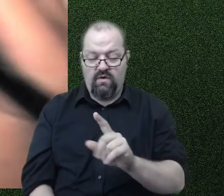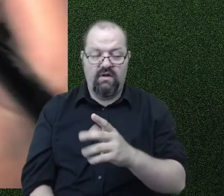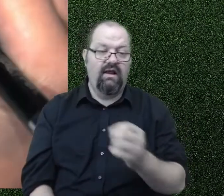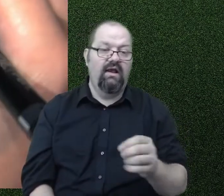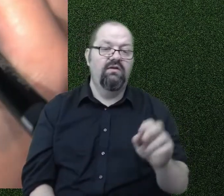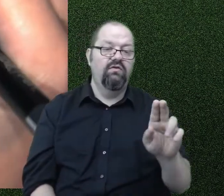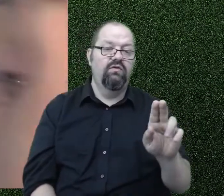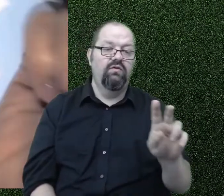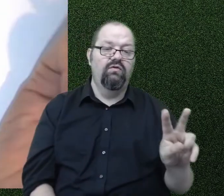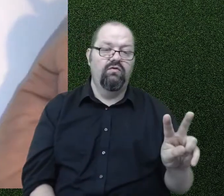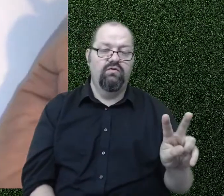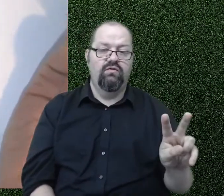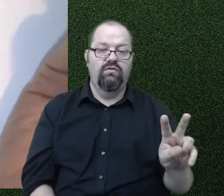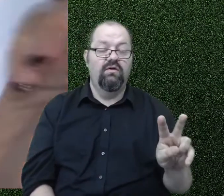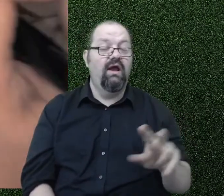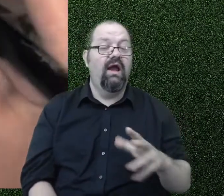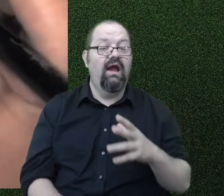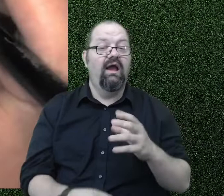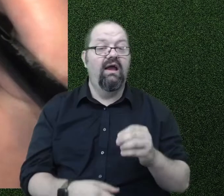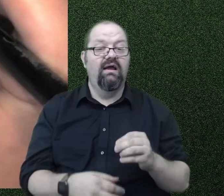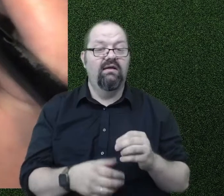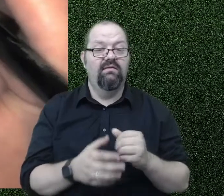and c is a real number,